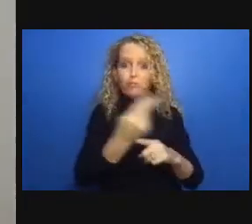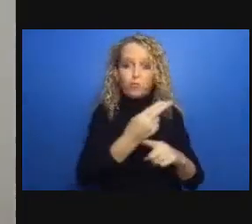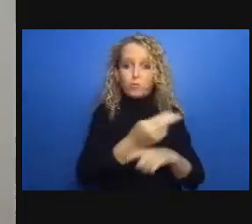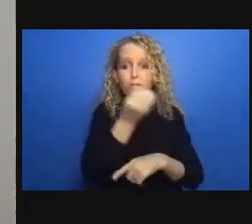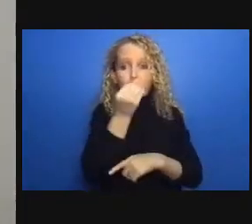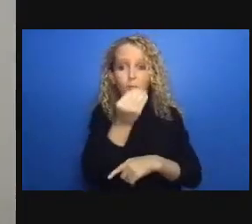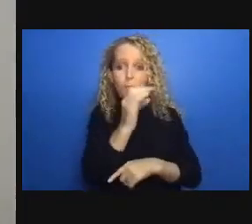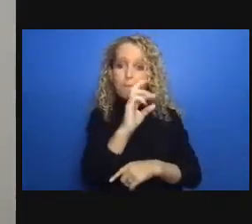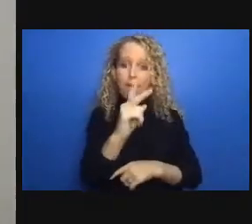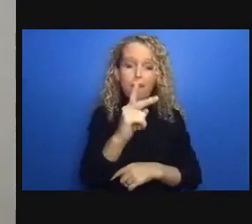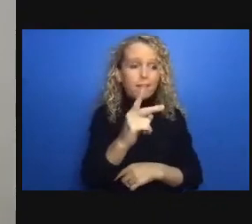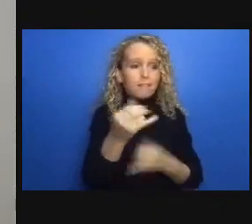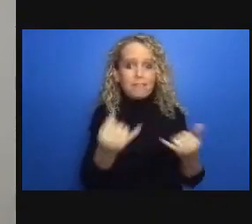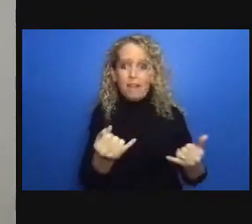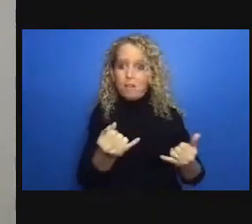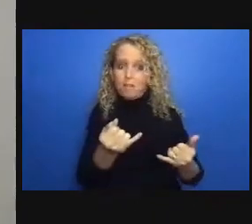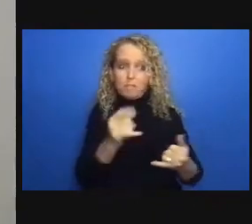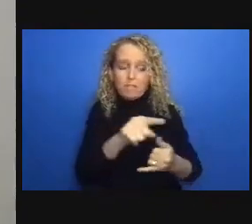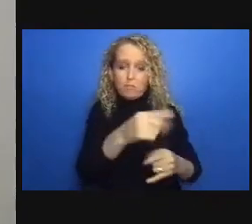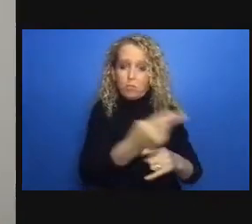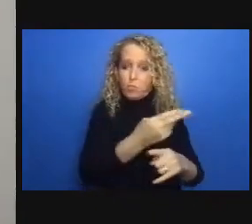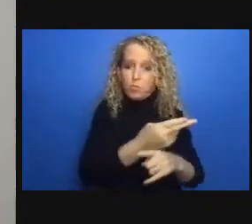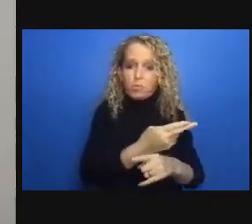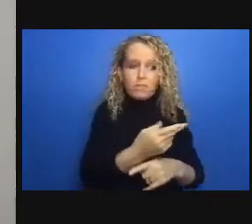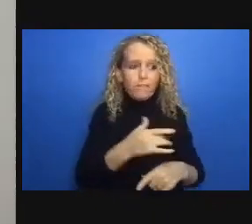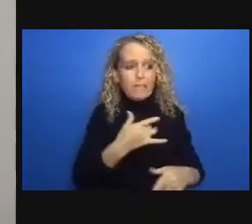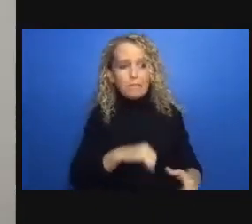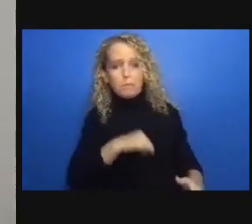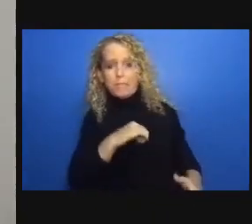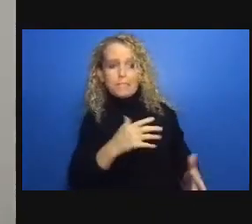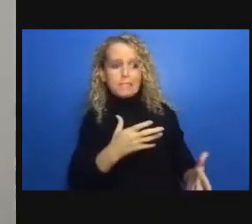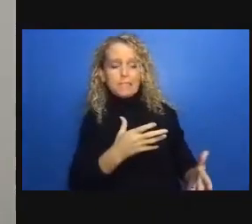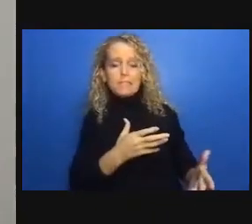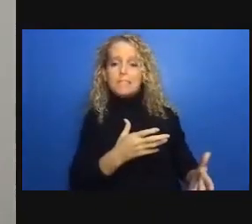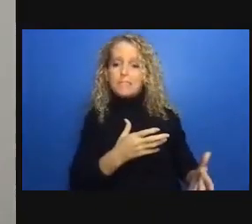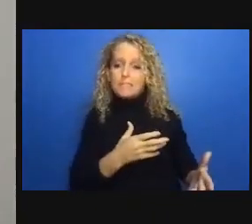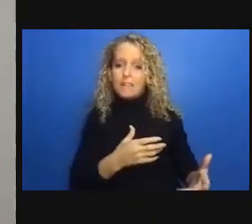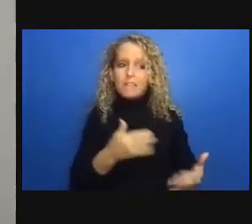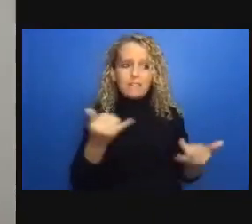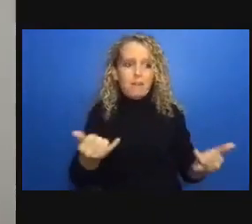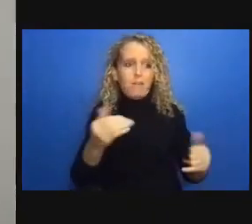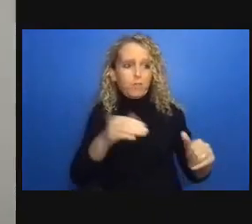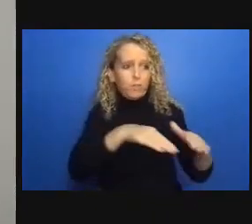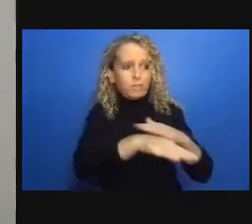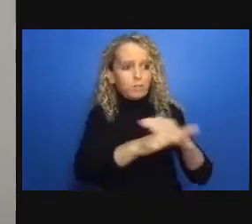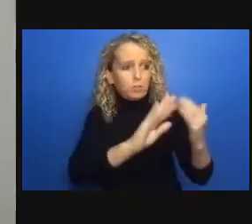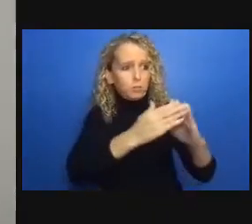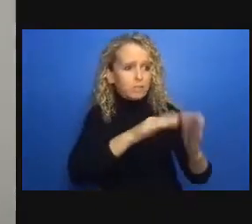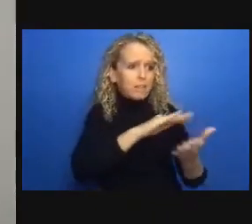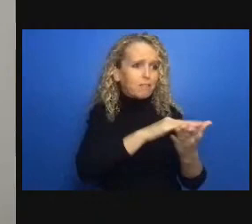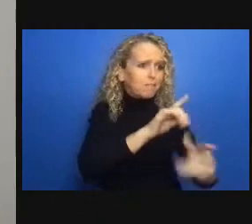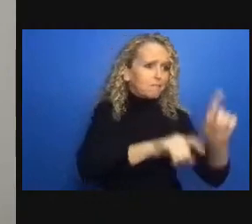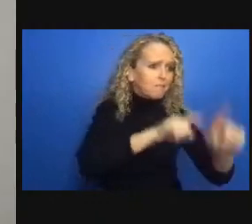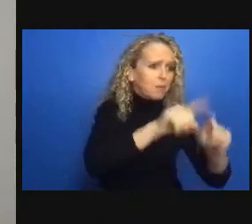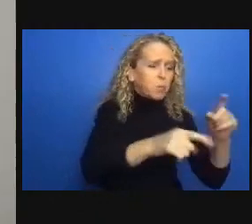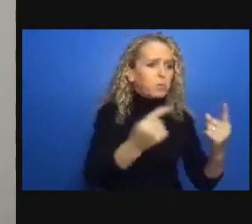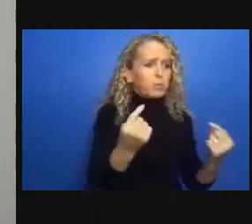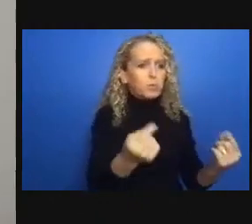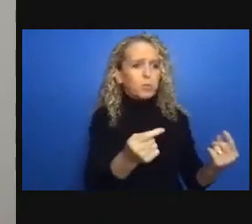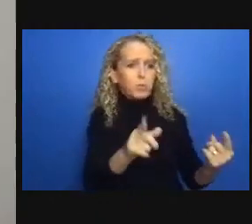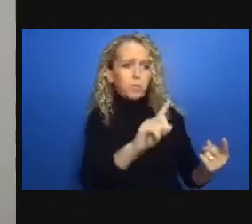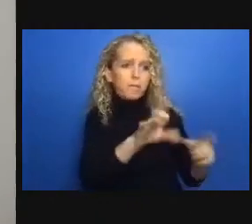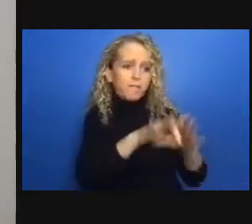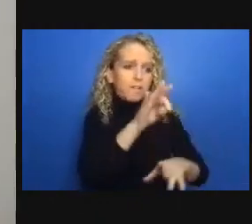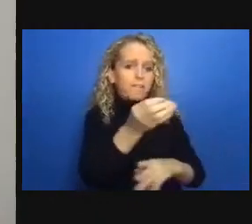able to just walk into a community center and ask questions. There were a lot of challenges for being able to, you know, help those in